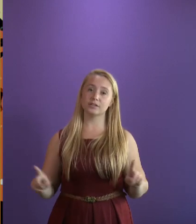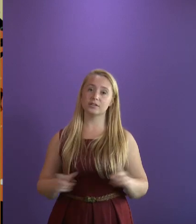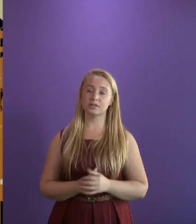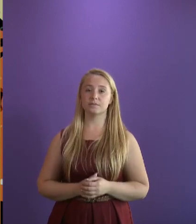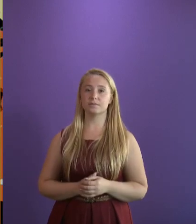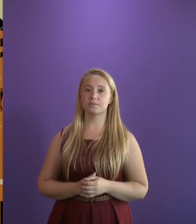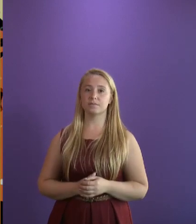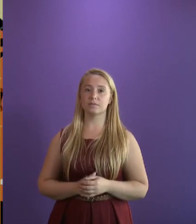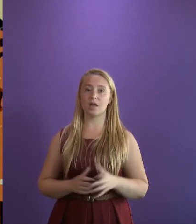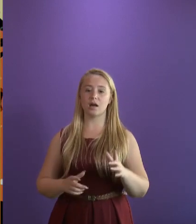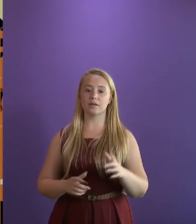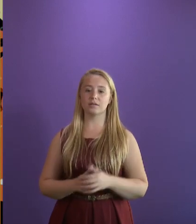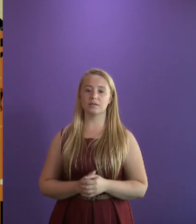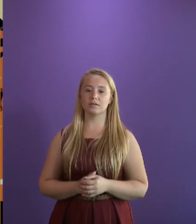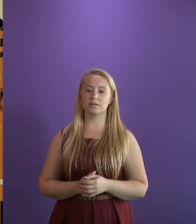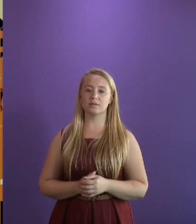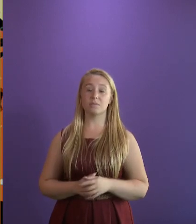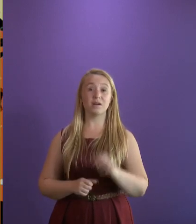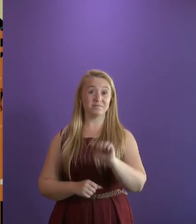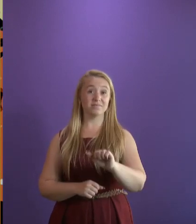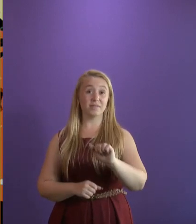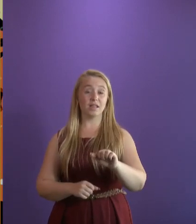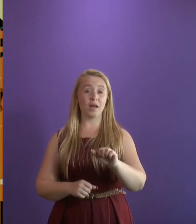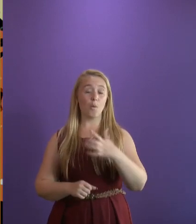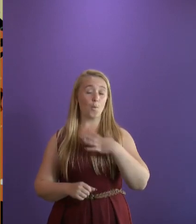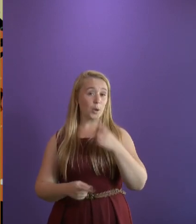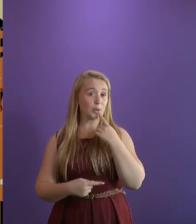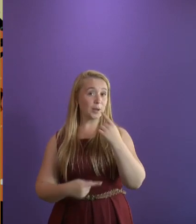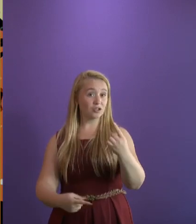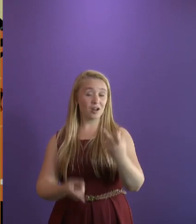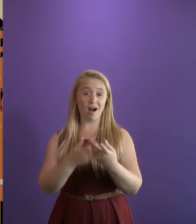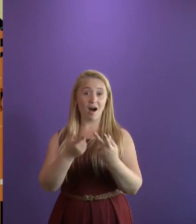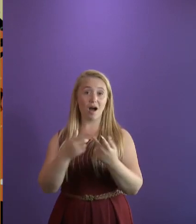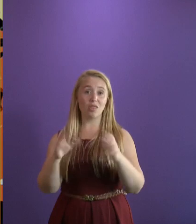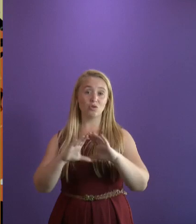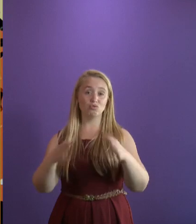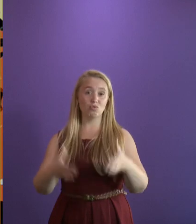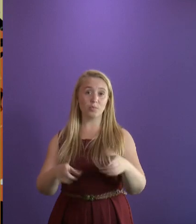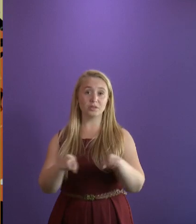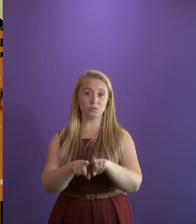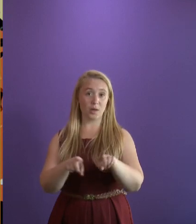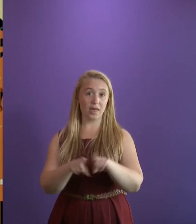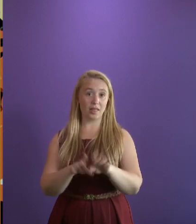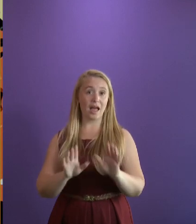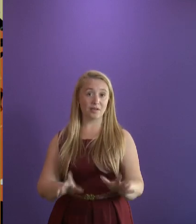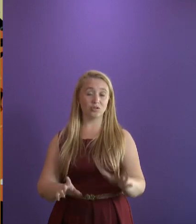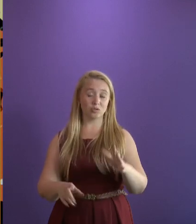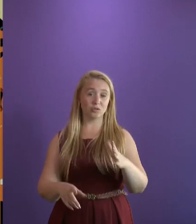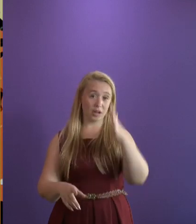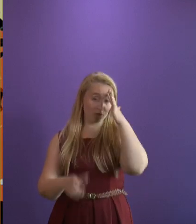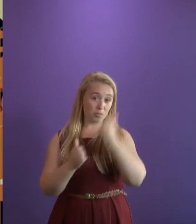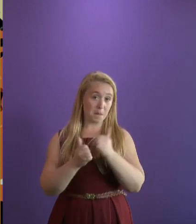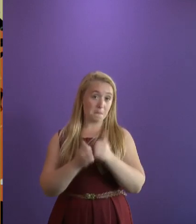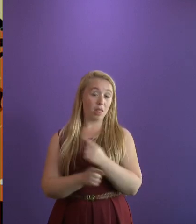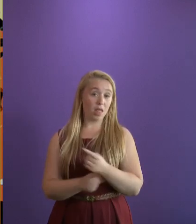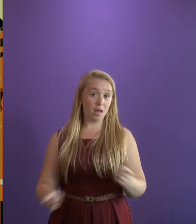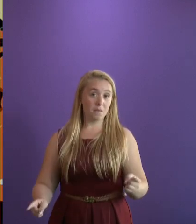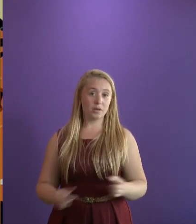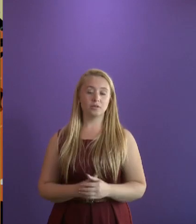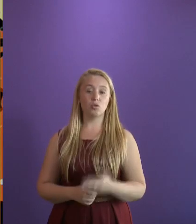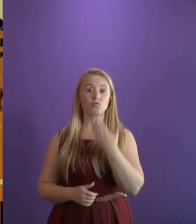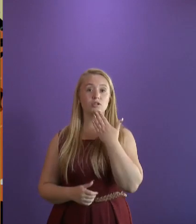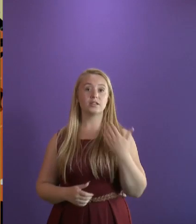we're encouraging young people, yeah, I am, because I wanted to mention those other groups as well. I think it's important for us to acknowledge, and I'm going to just say that just recently